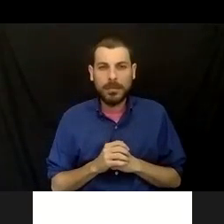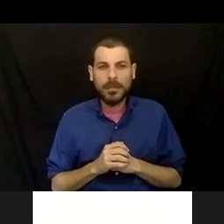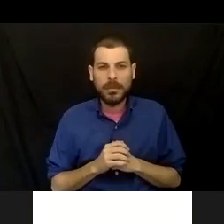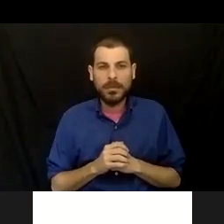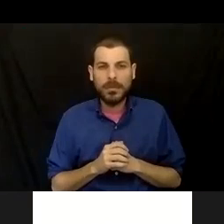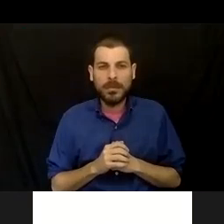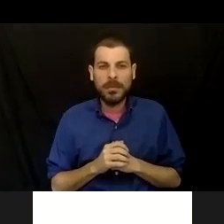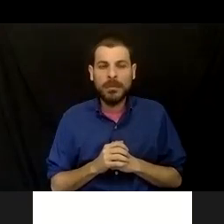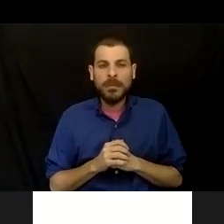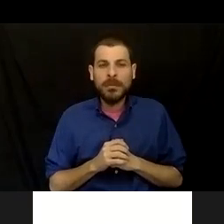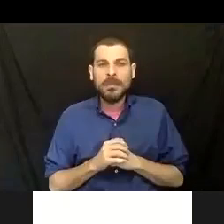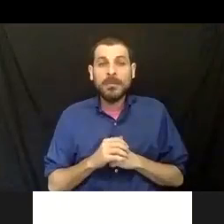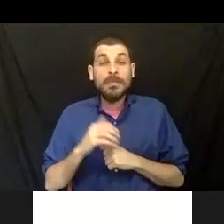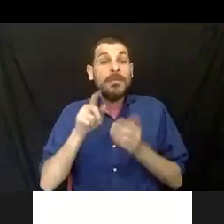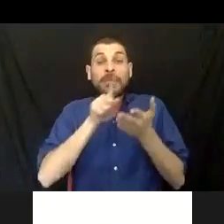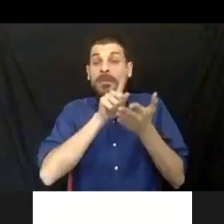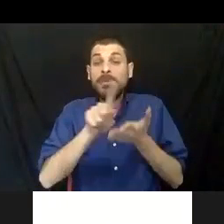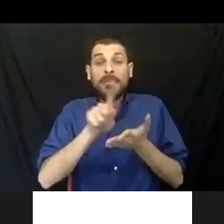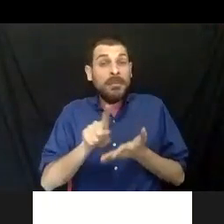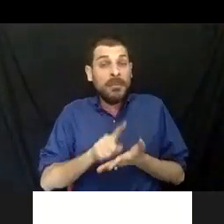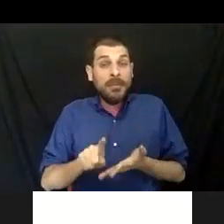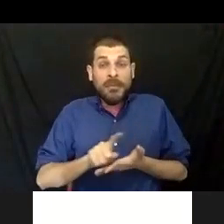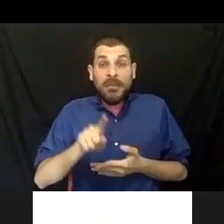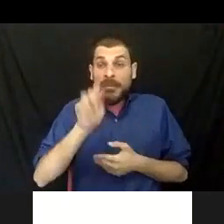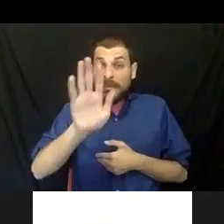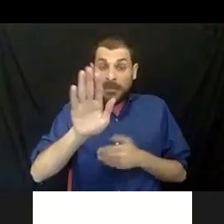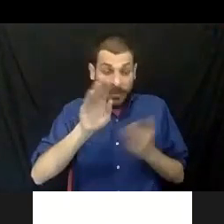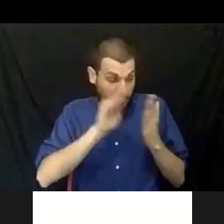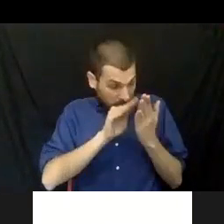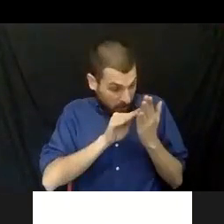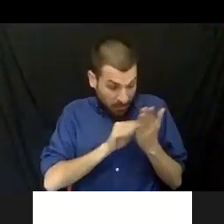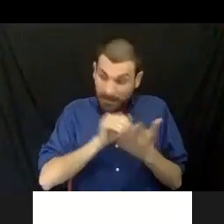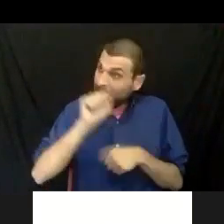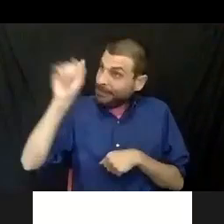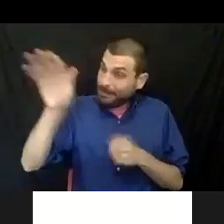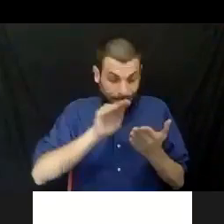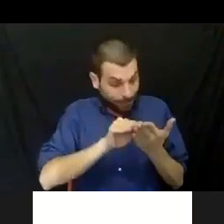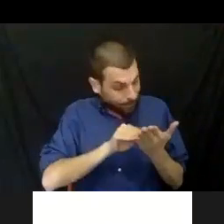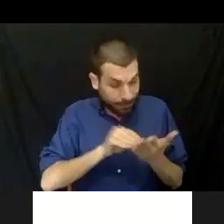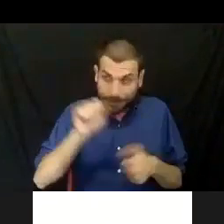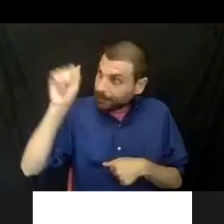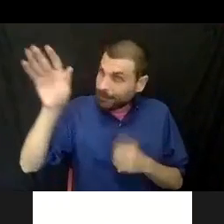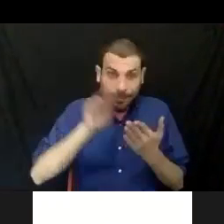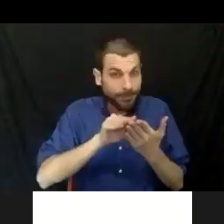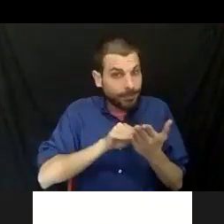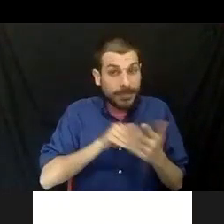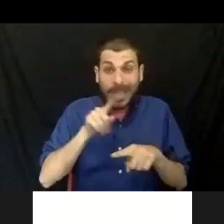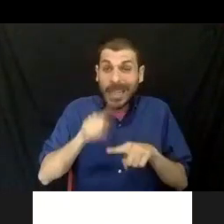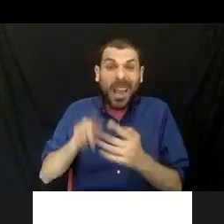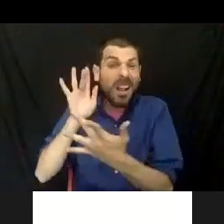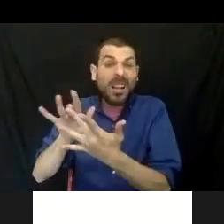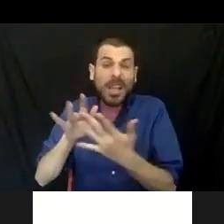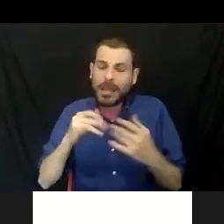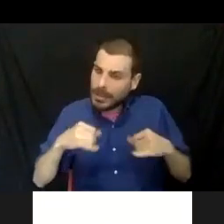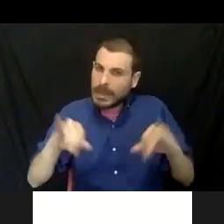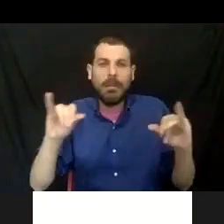filing your weekly certification every week with your weekly claim after your initial claim.